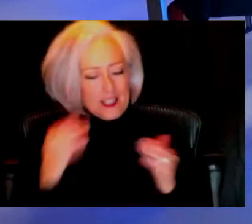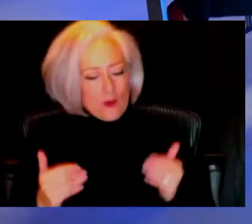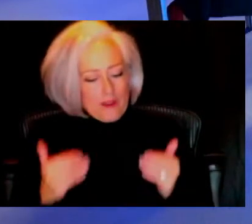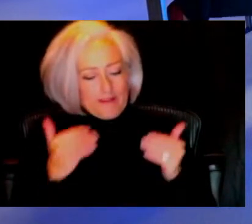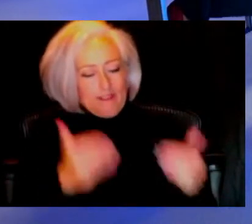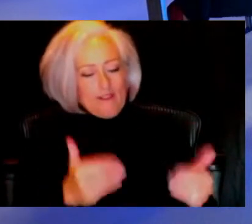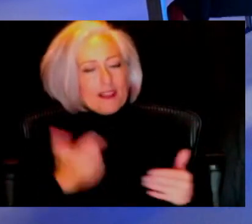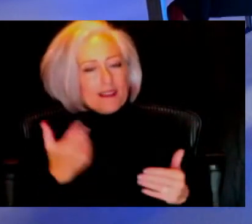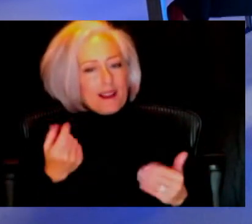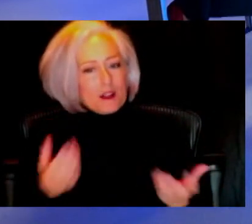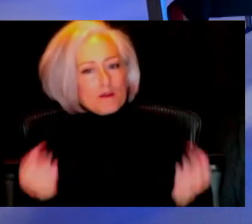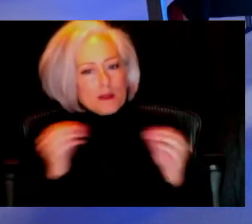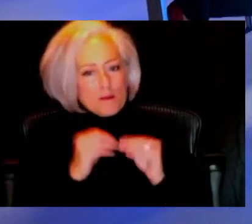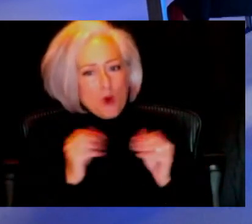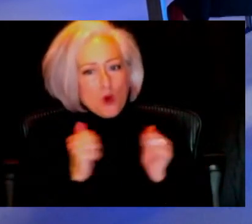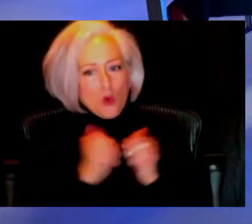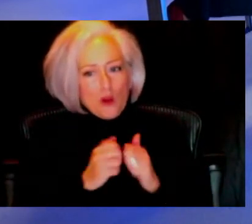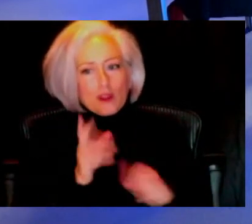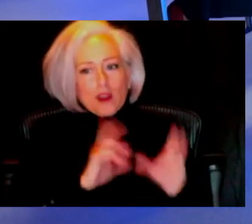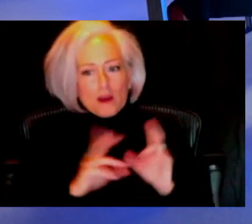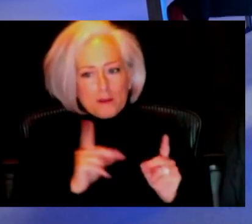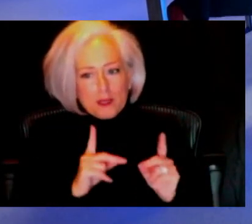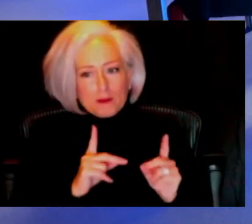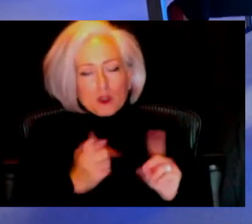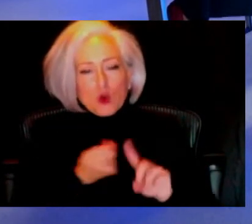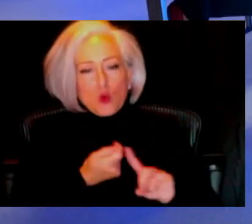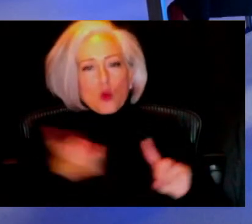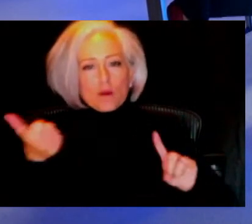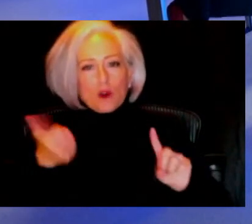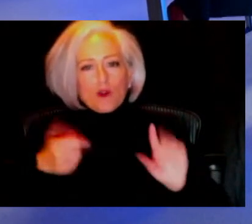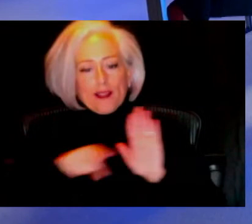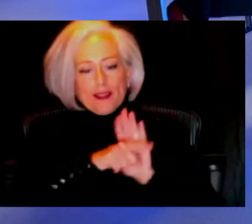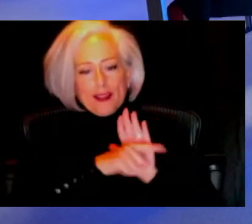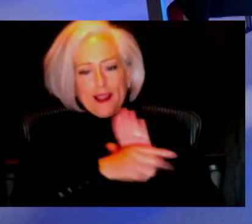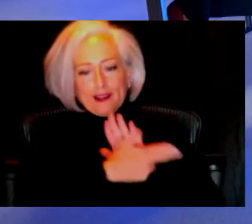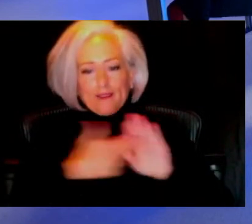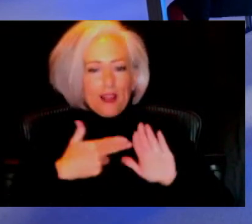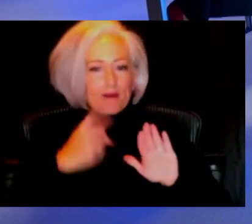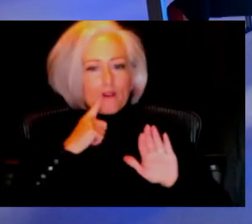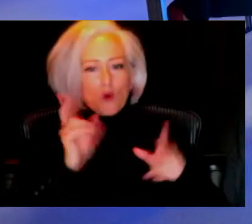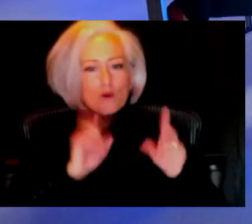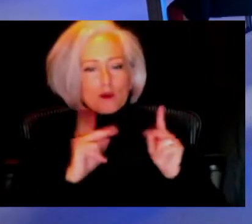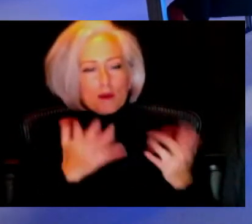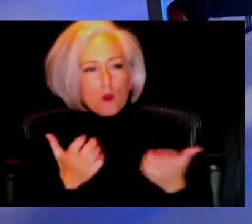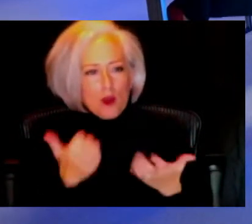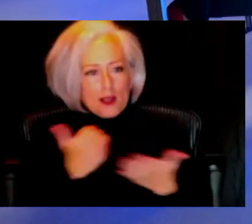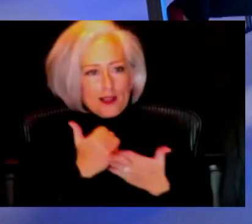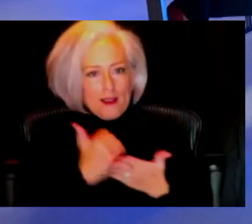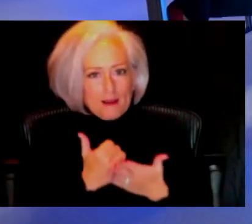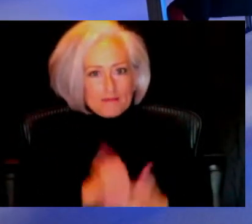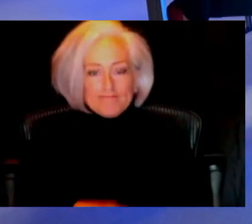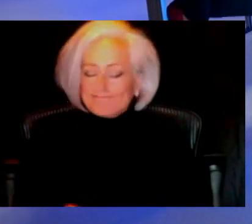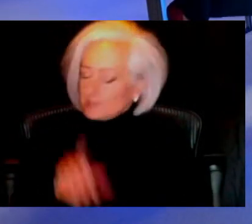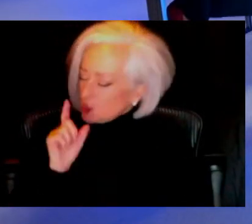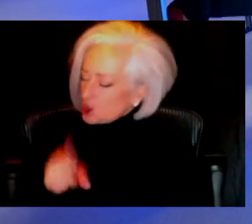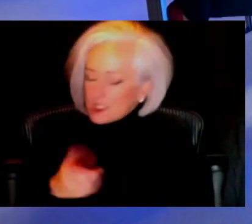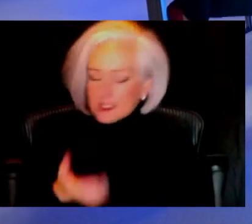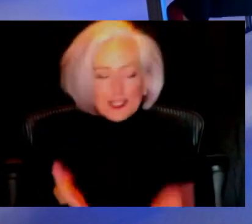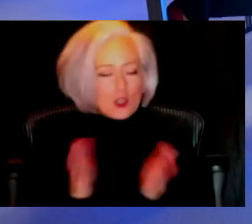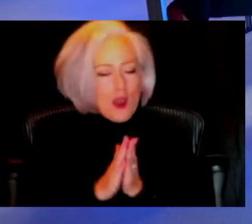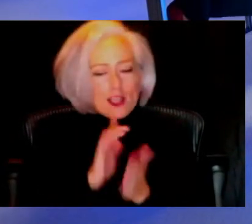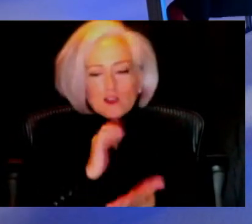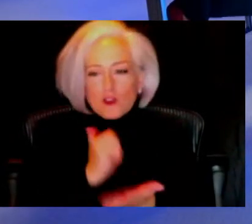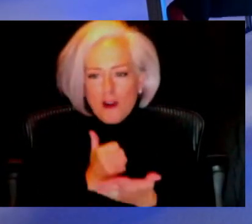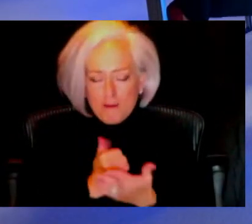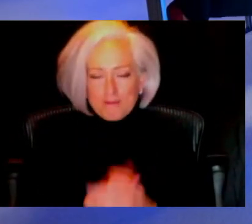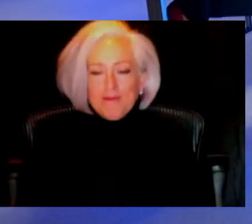people kind of pulling that stigma away from getting help and reaching out. So 100%. Good to know. Just ask. Just ask for help. And one of